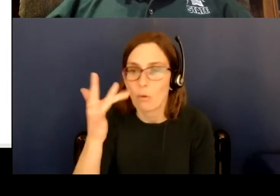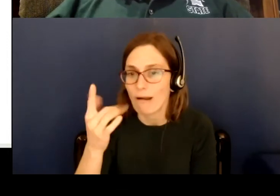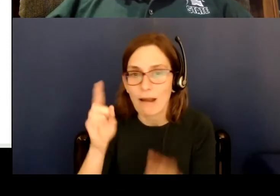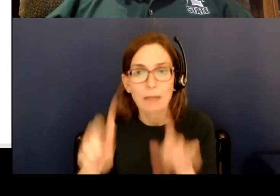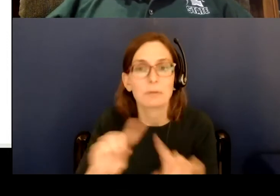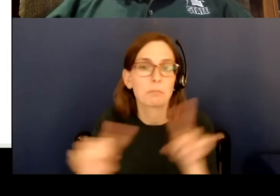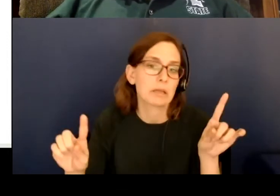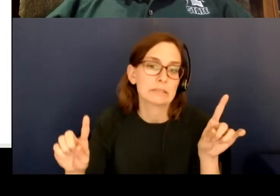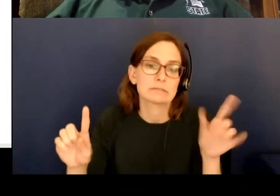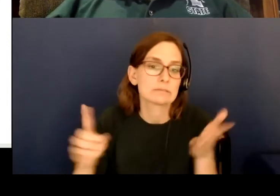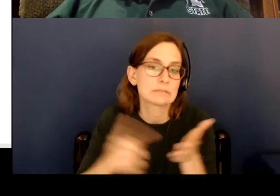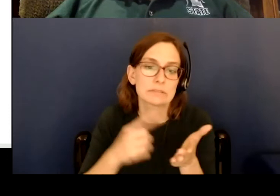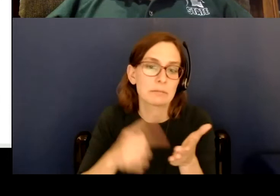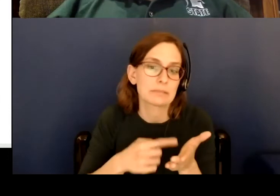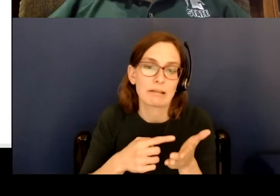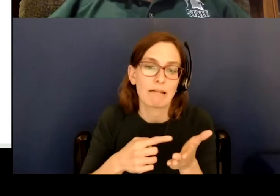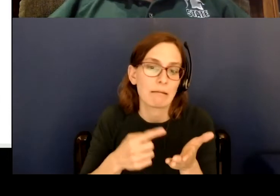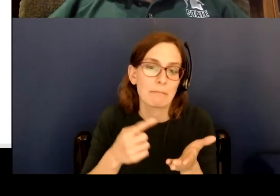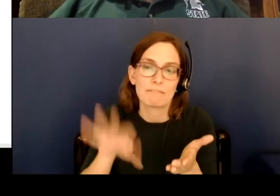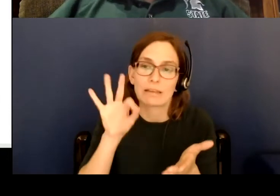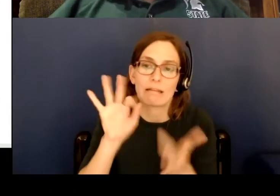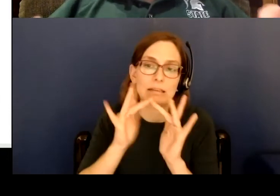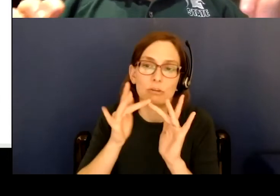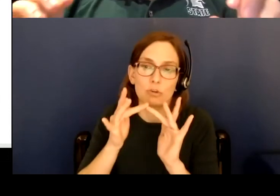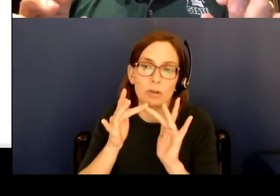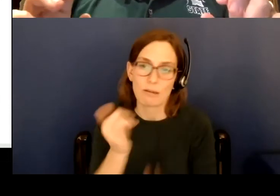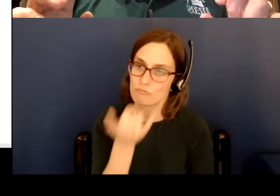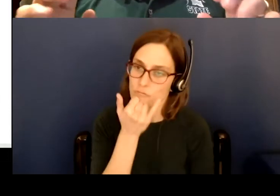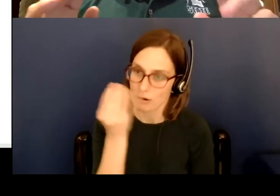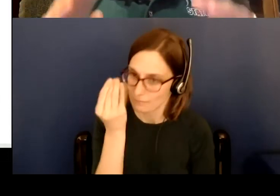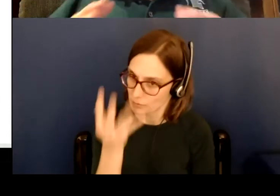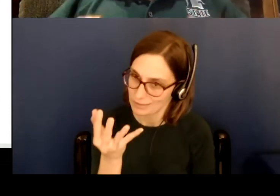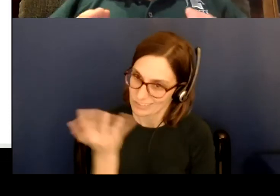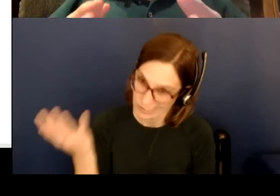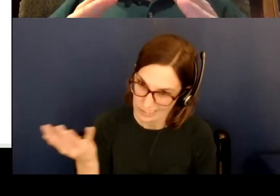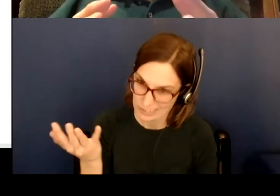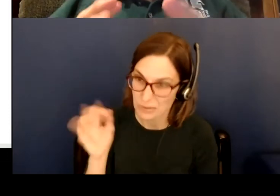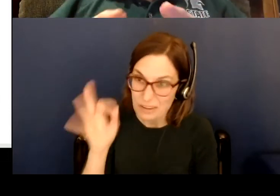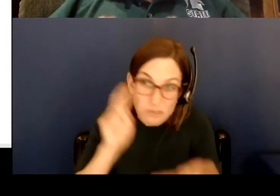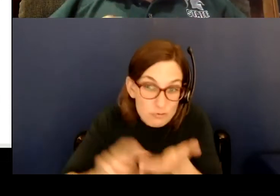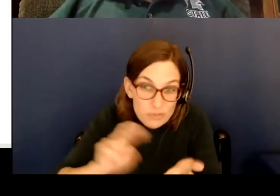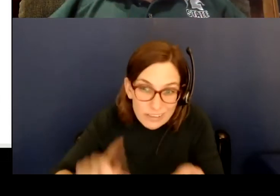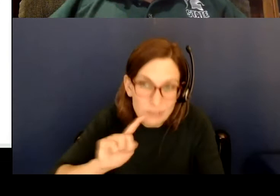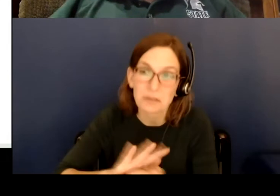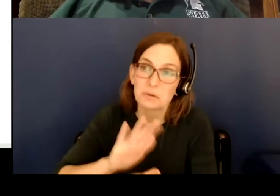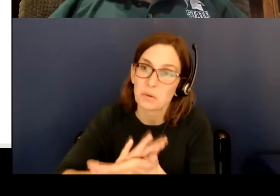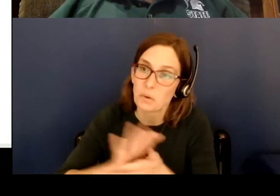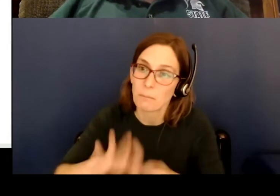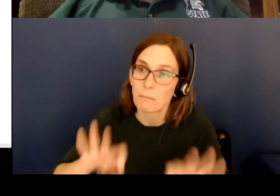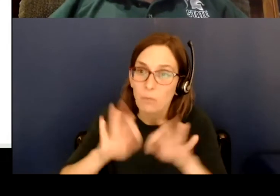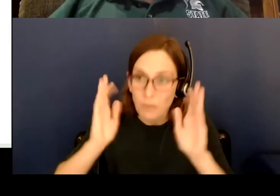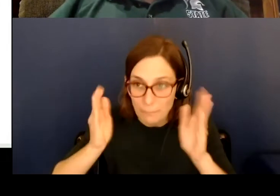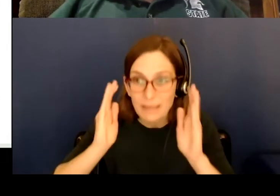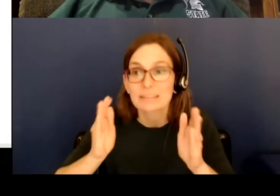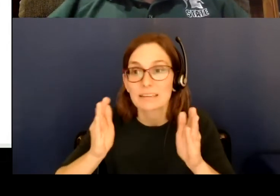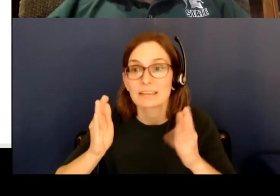50 things I pull up on the internet is wrong. So if you're doing research for school, pay attention. You got to know a little bit about your subject because